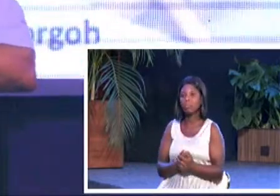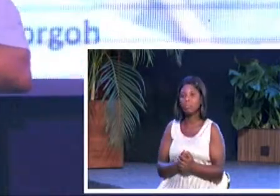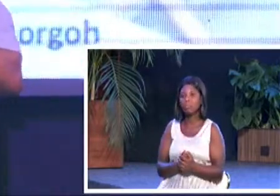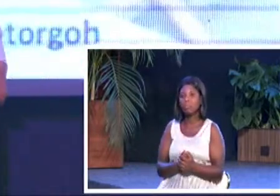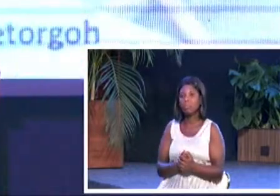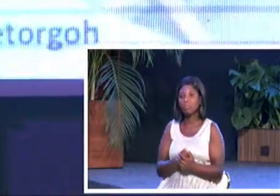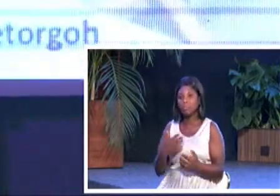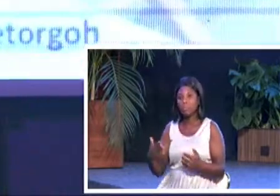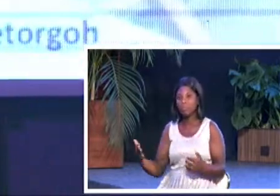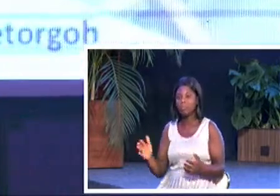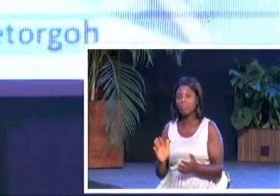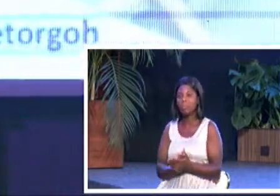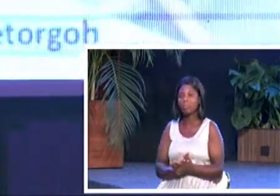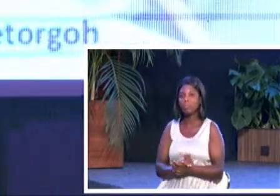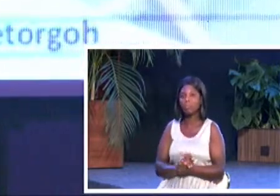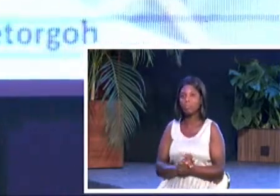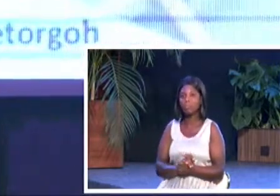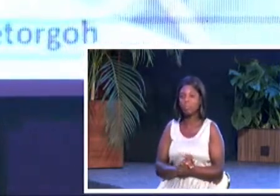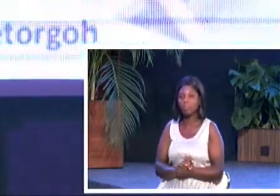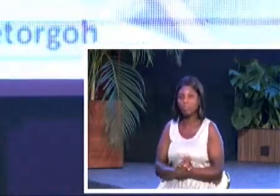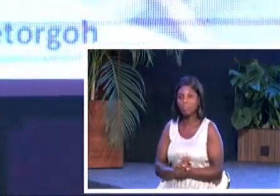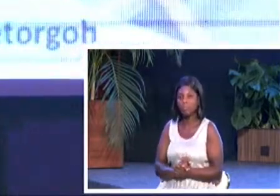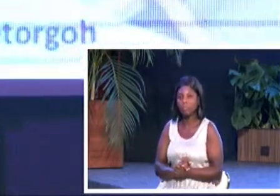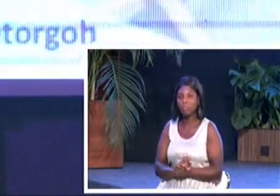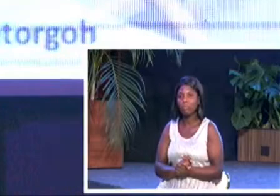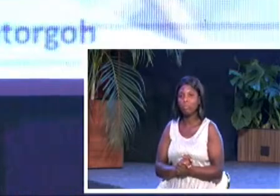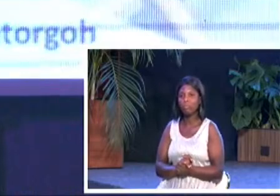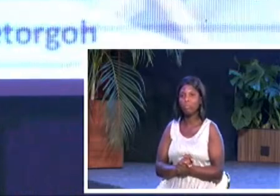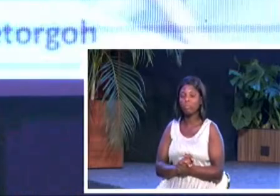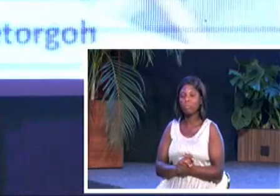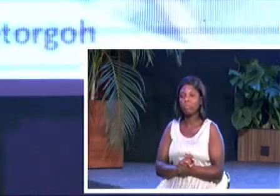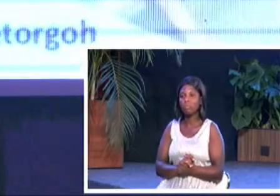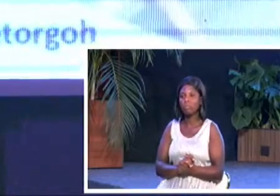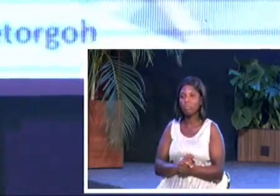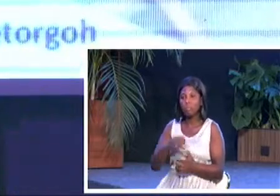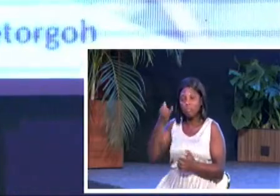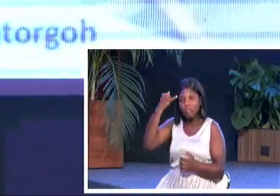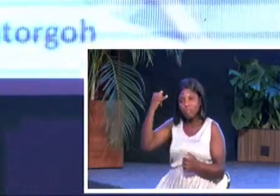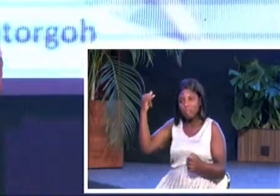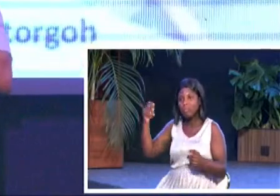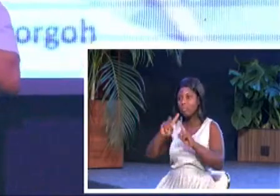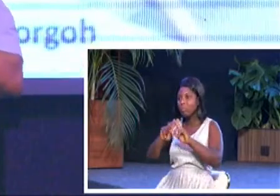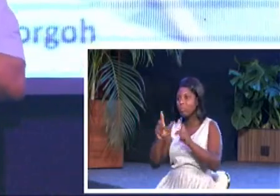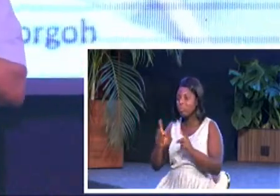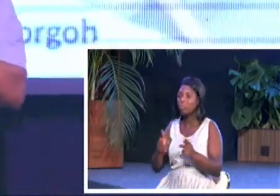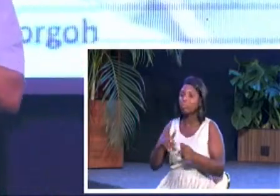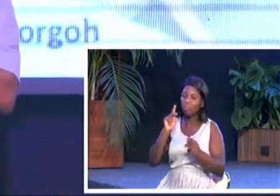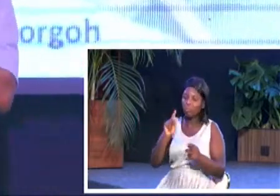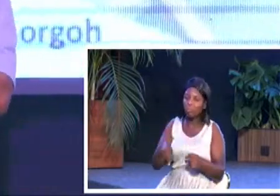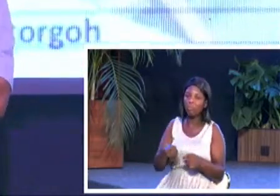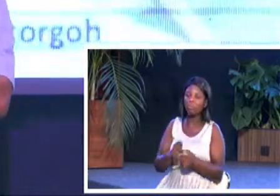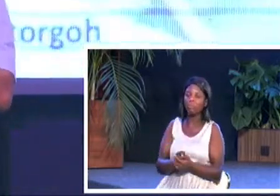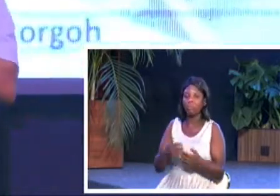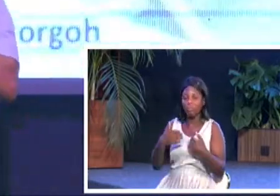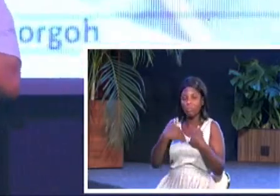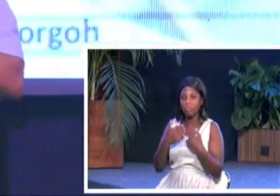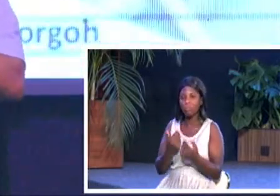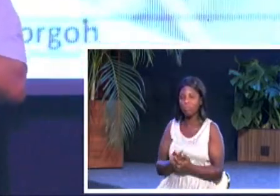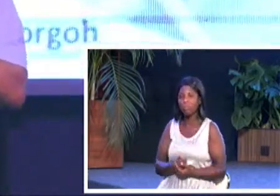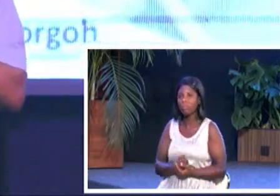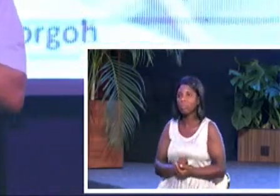Tesla is somebody's idea. Apple was somebody's idea. Now, Apple has given us the opportunity to even build